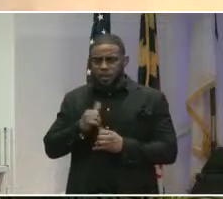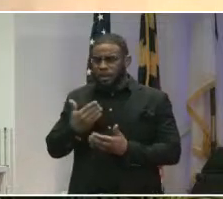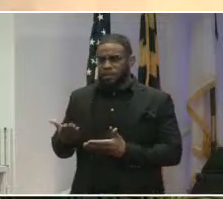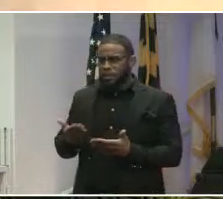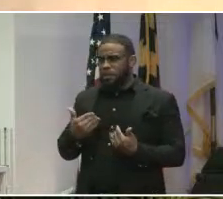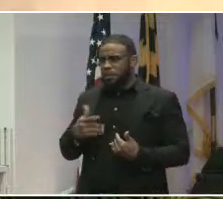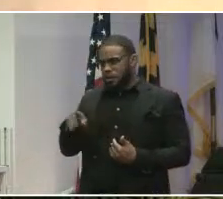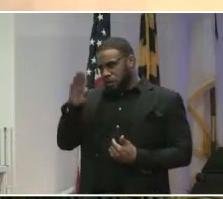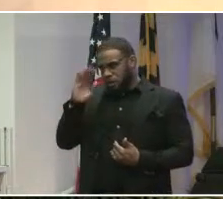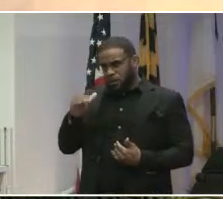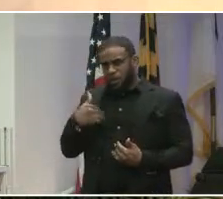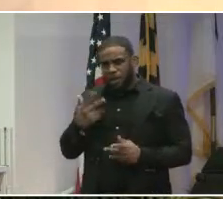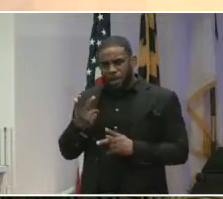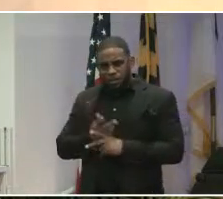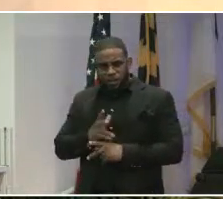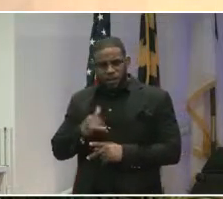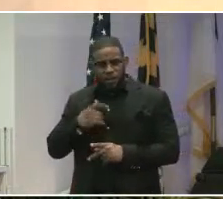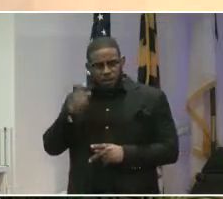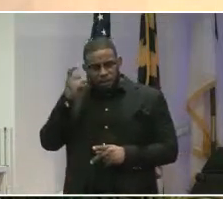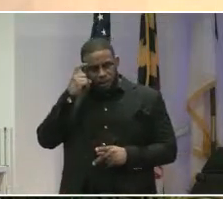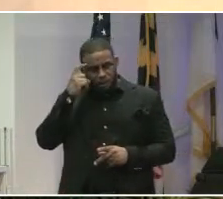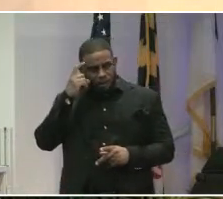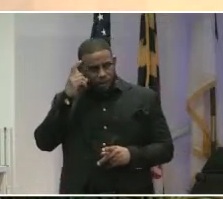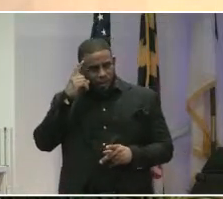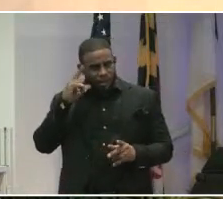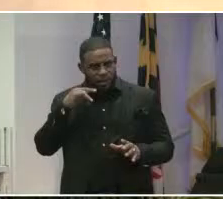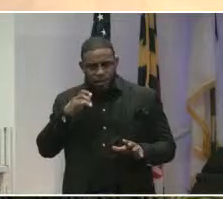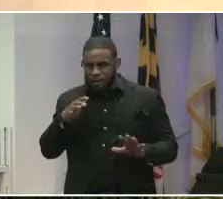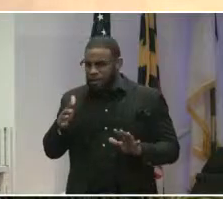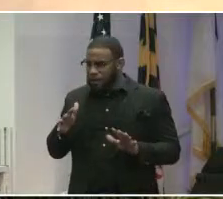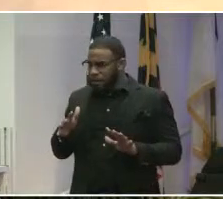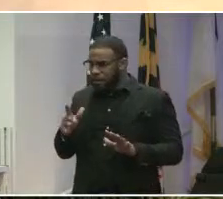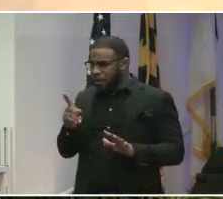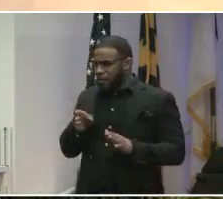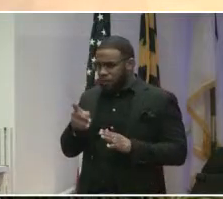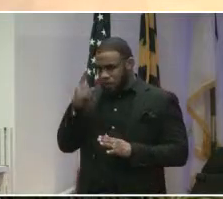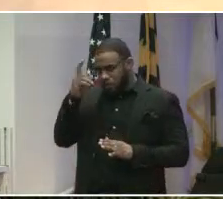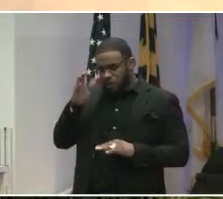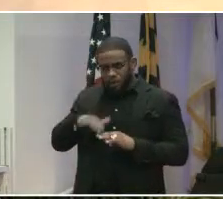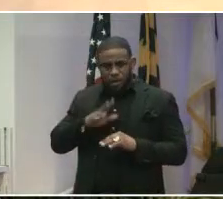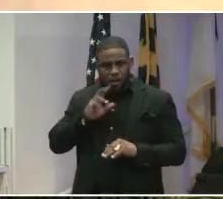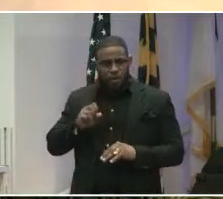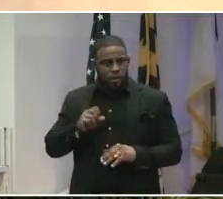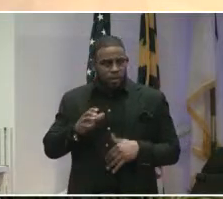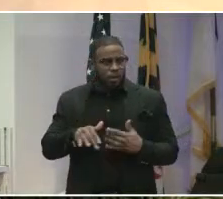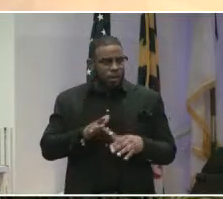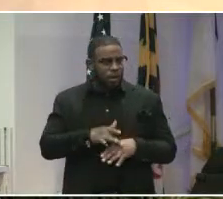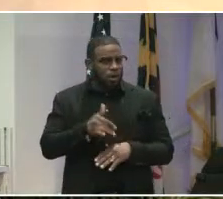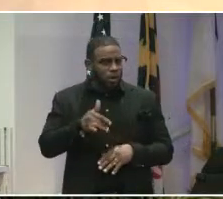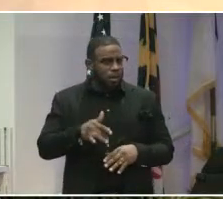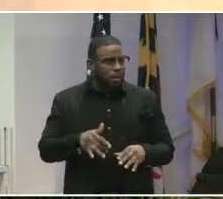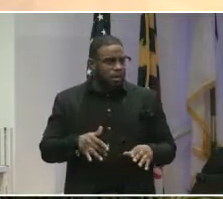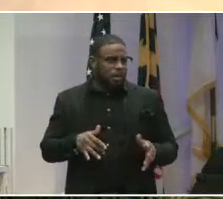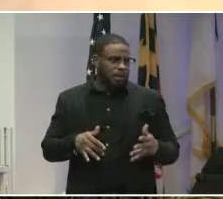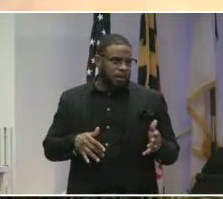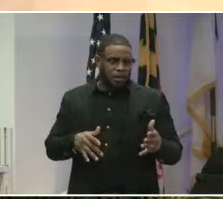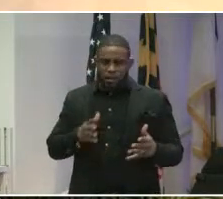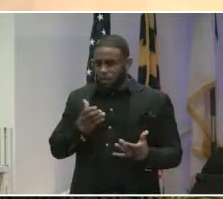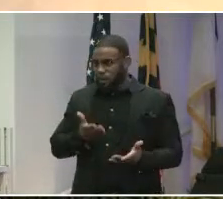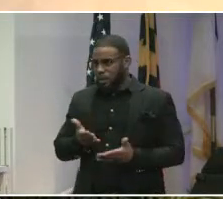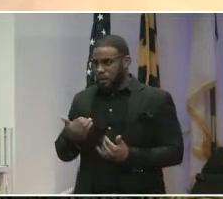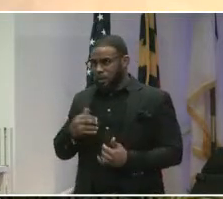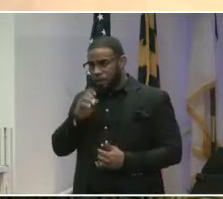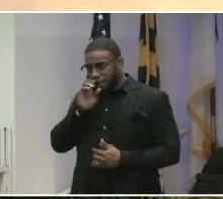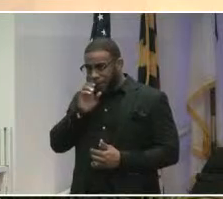carry me. You know, I figured out in my mind, I think I was a little halfway smarter than I was, you know, early on. I said, but they want to carry